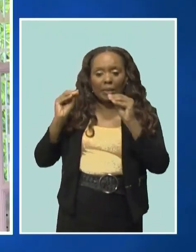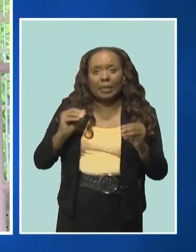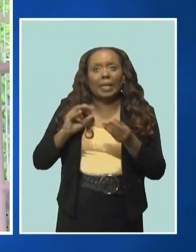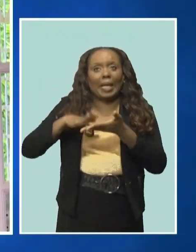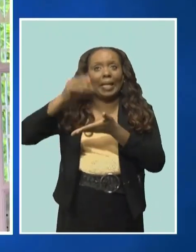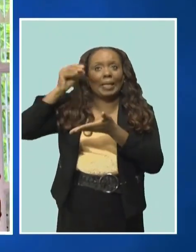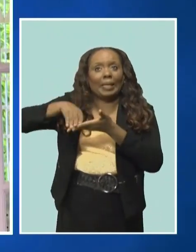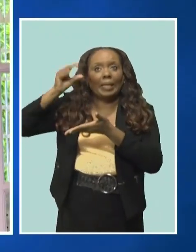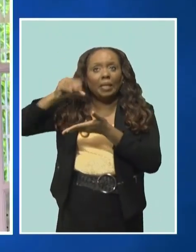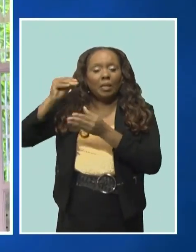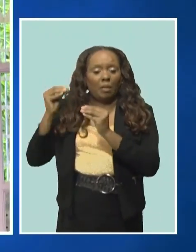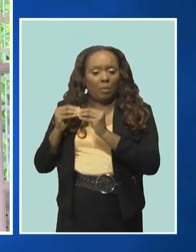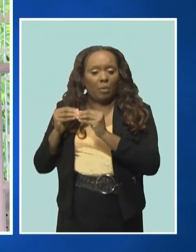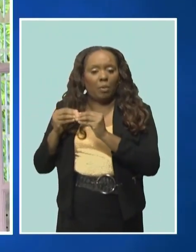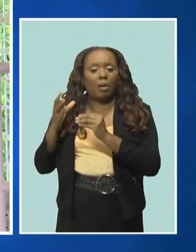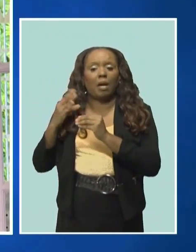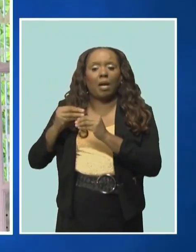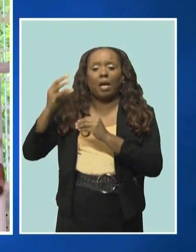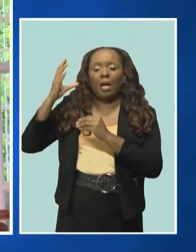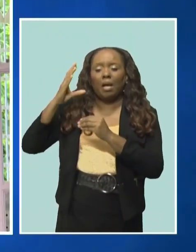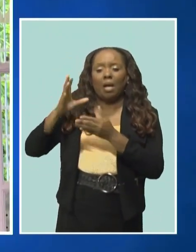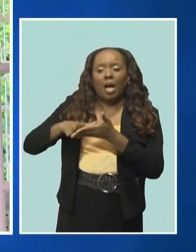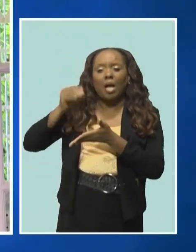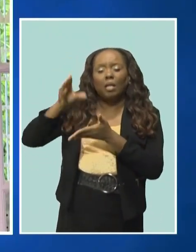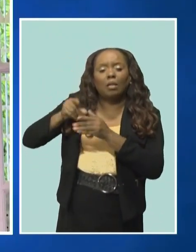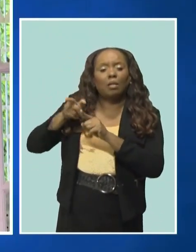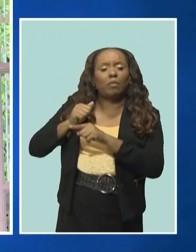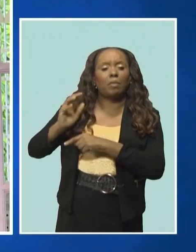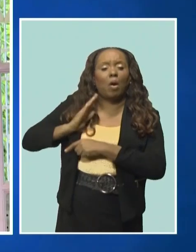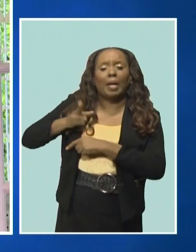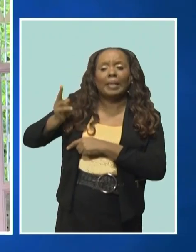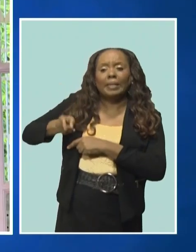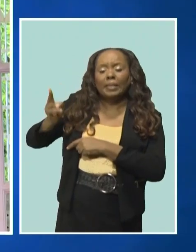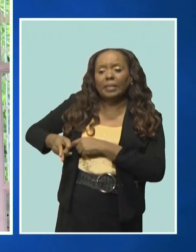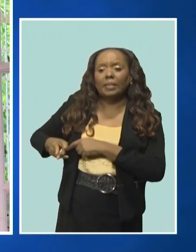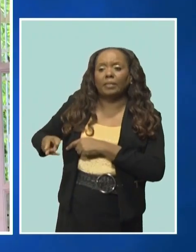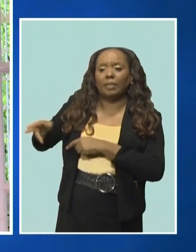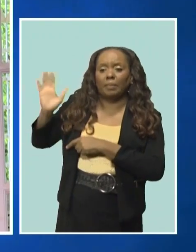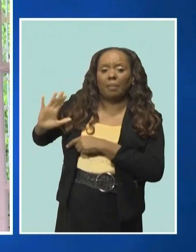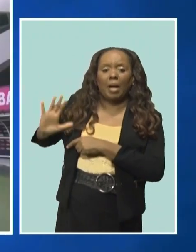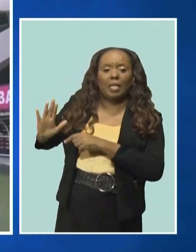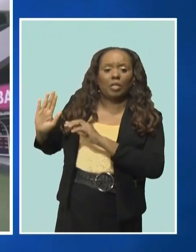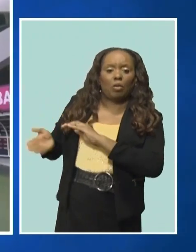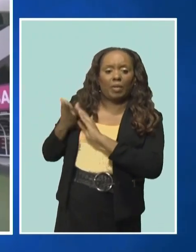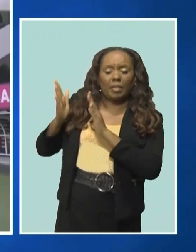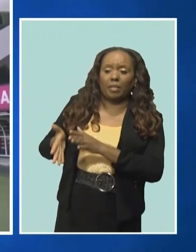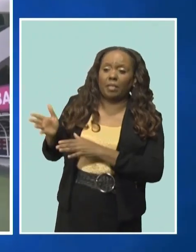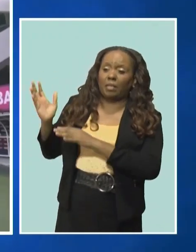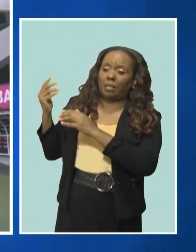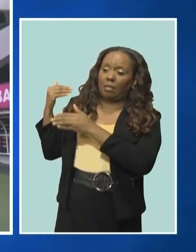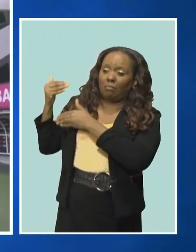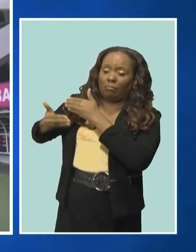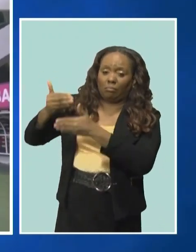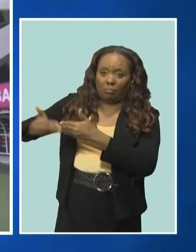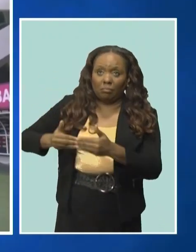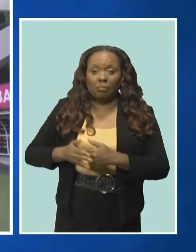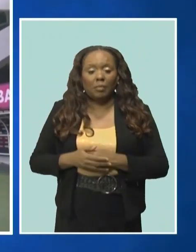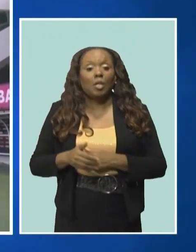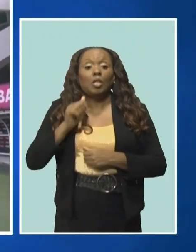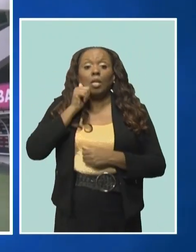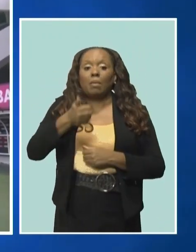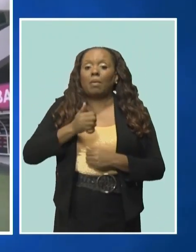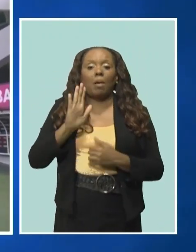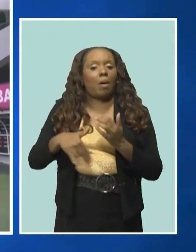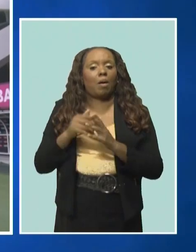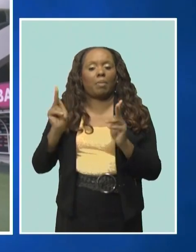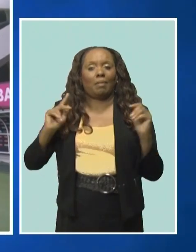our lives did from the mid-70s right through for 70 years. Tomorrow, all roads lead to the Mecca to see who